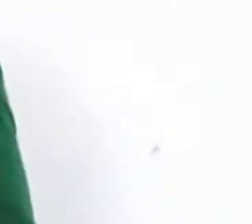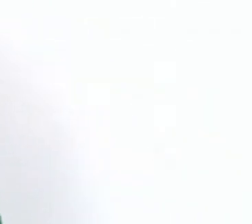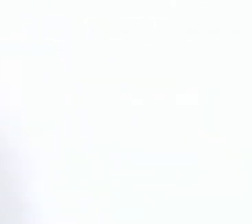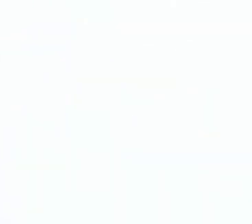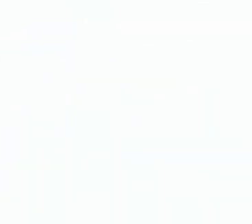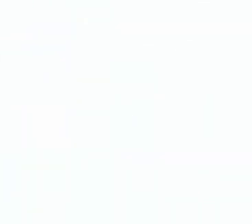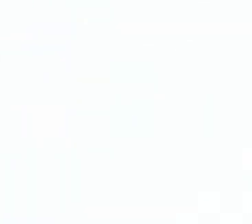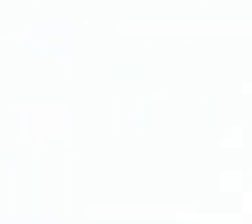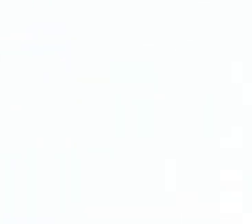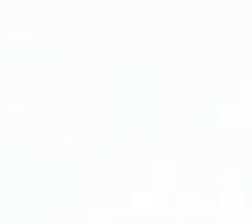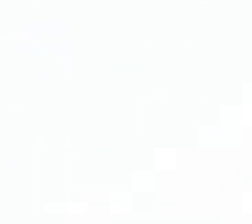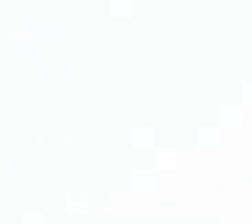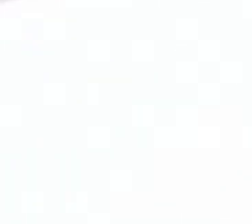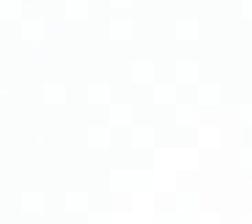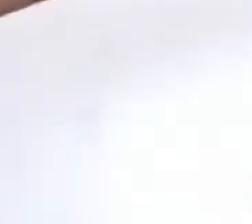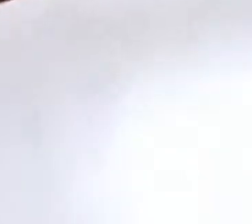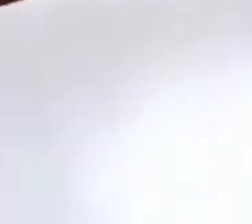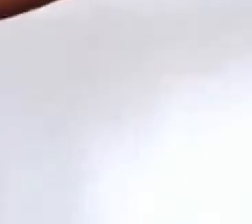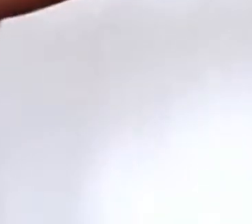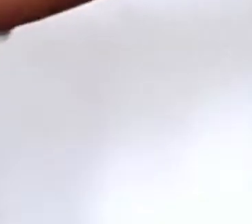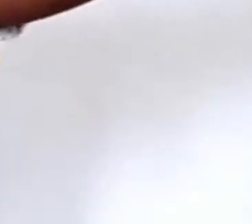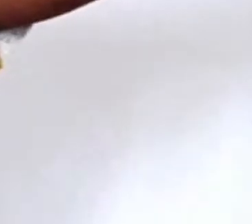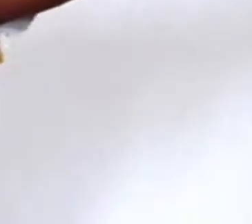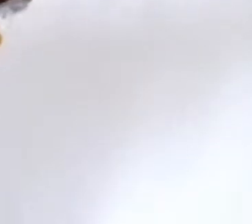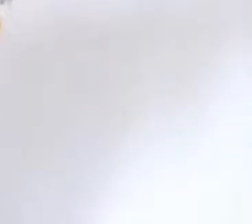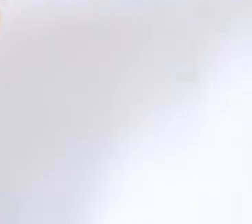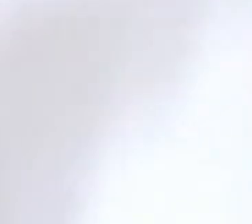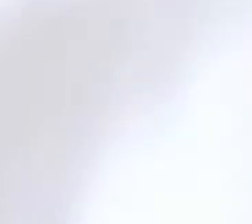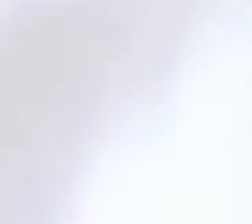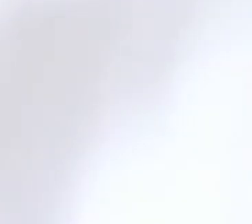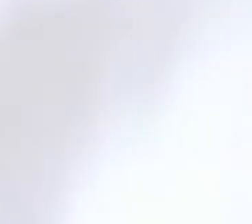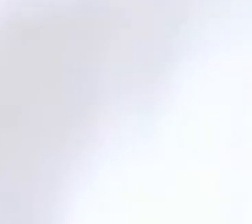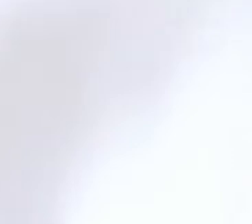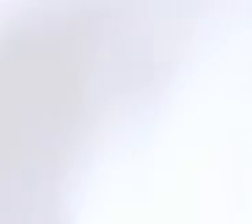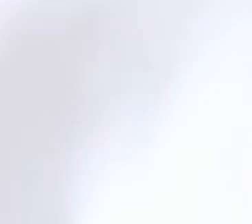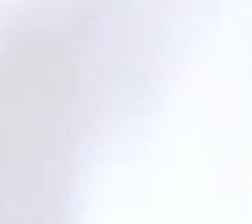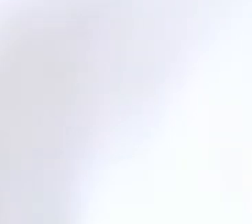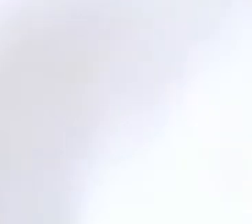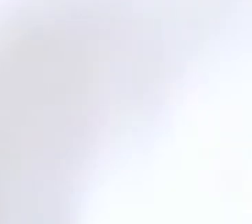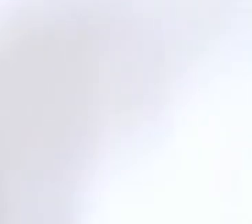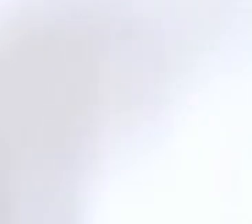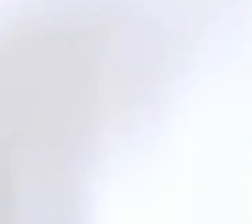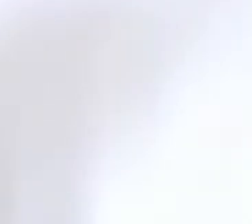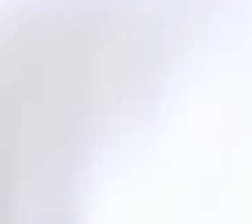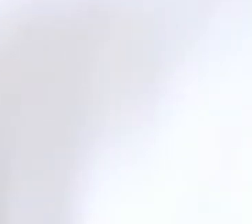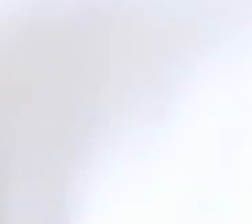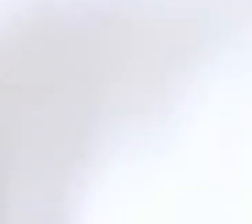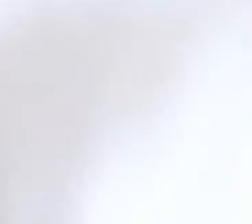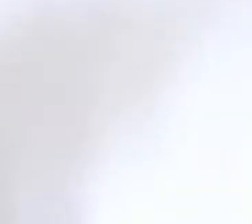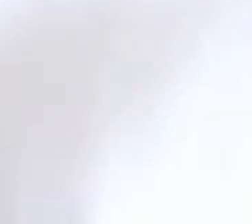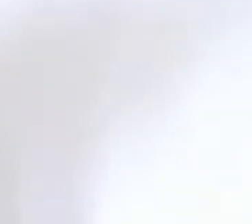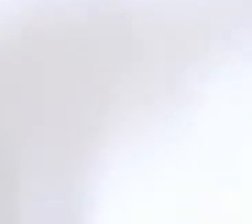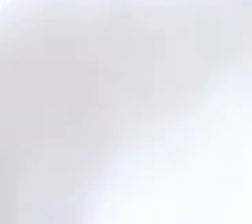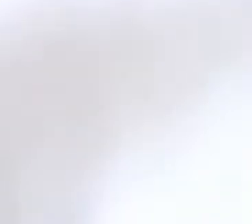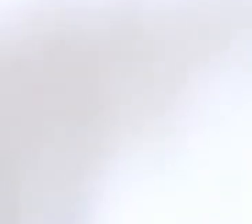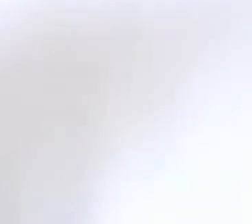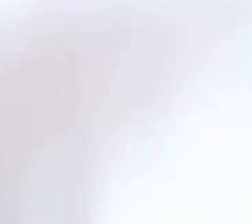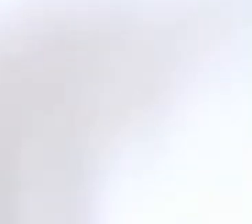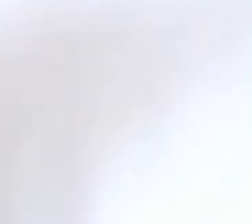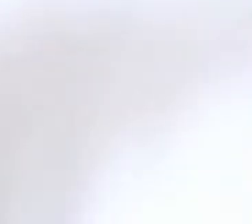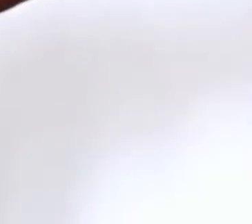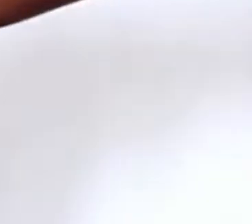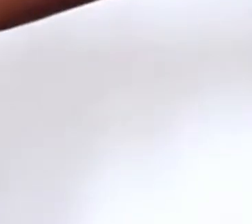championed in the House. This was followed by a presentation from Ms. Lusekelo Chinyama, Program Officer